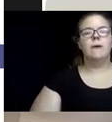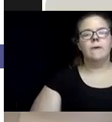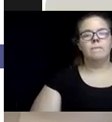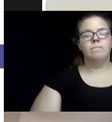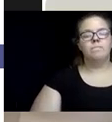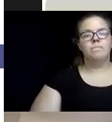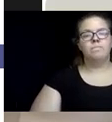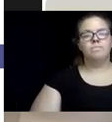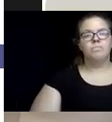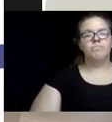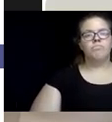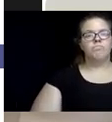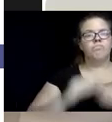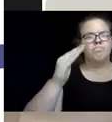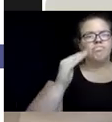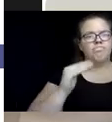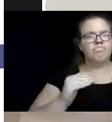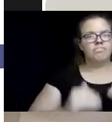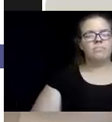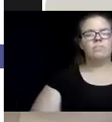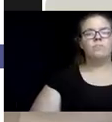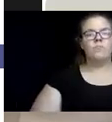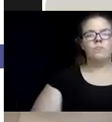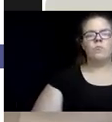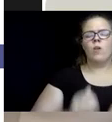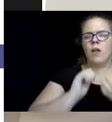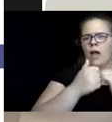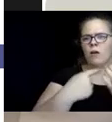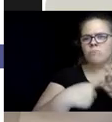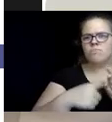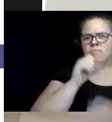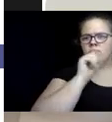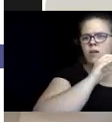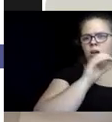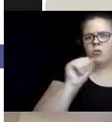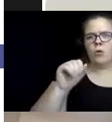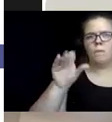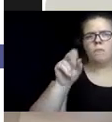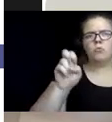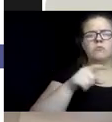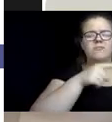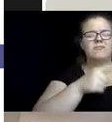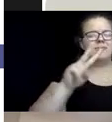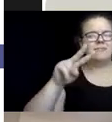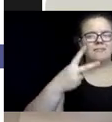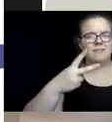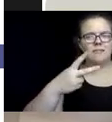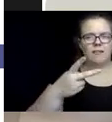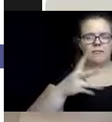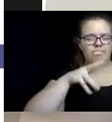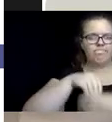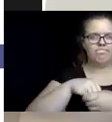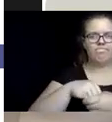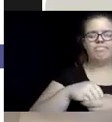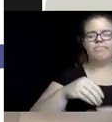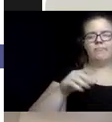You can actually advance to the next one. So how should we talk about elder abuse? This is another one of the items in their toolkit. I know it's kind of hard to